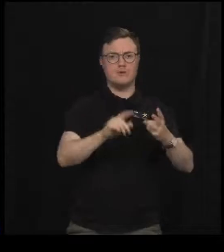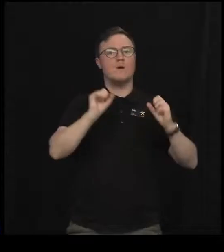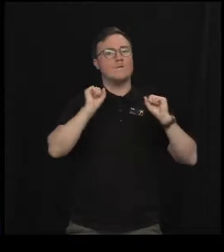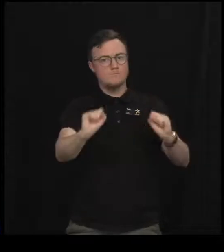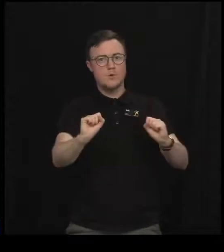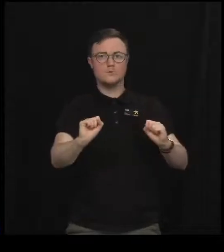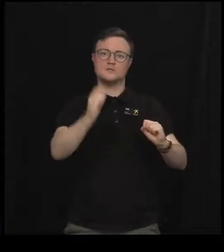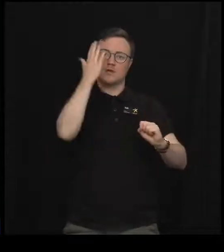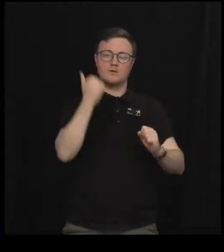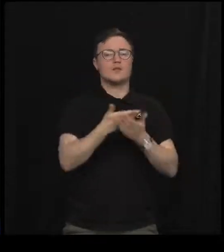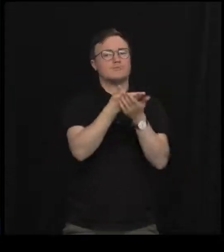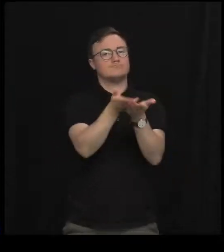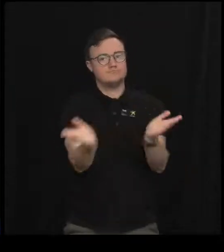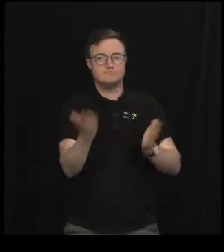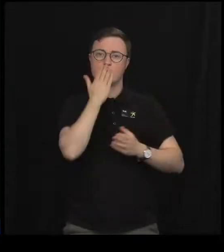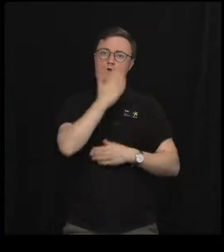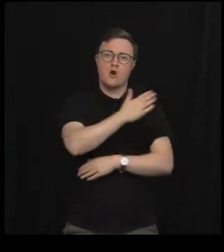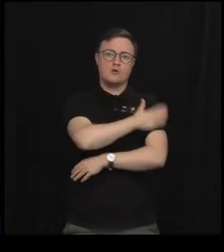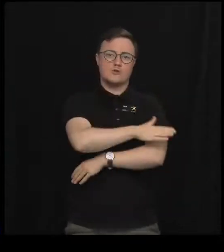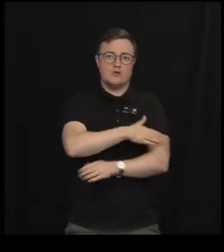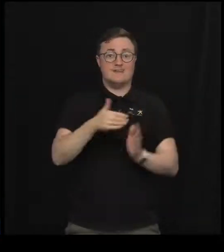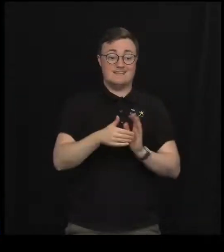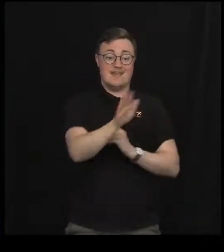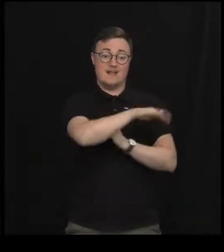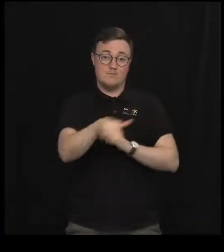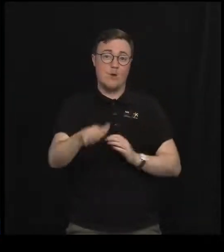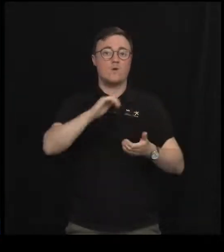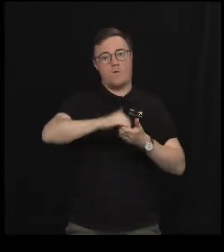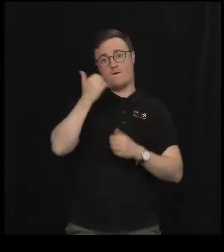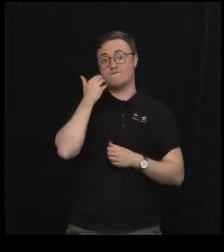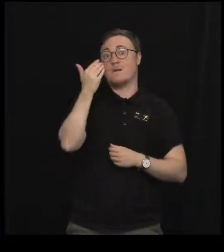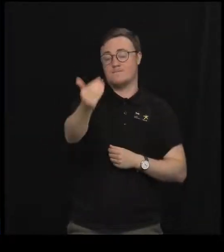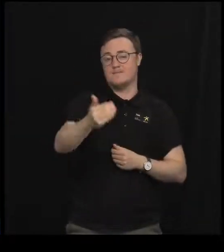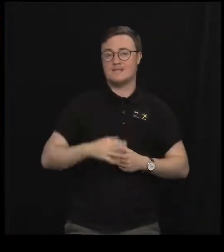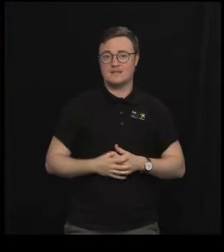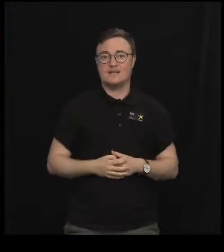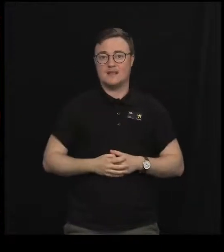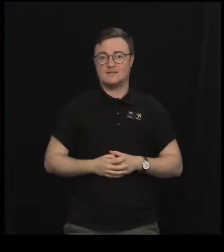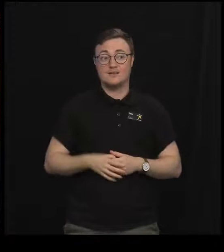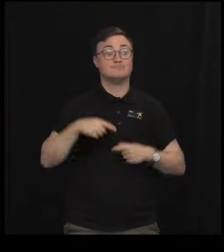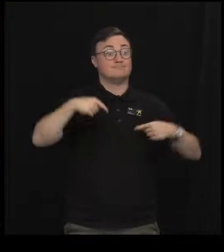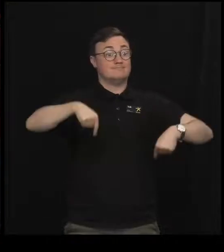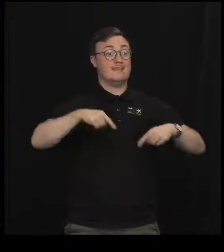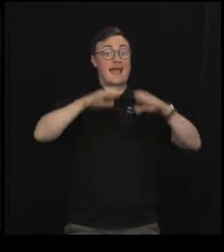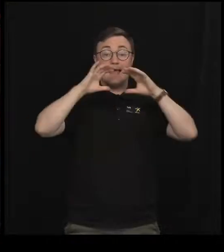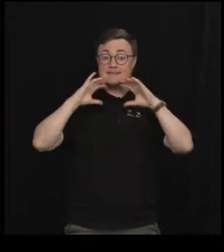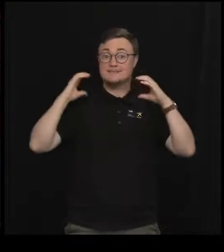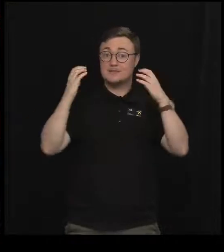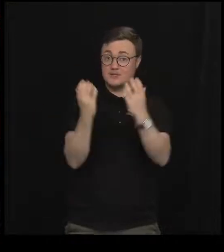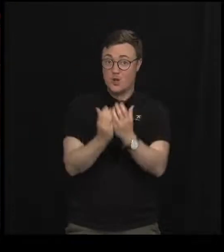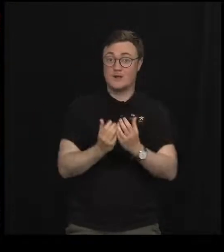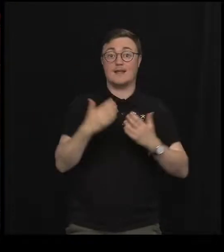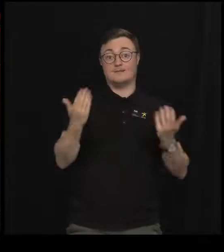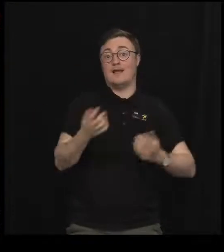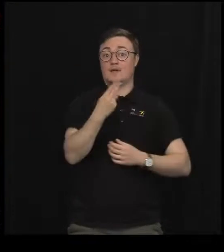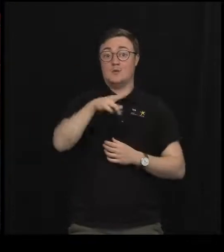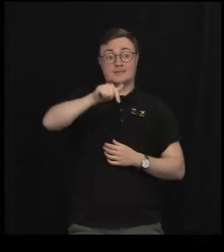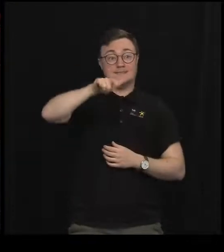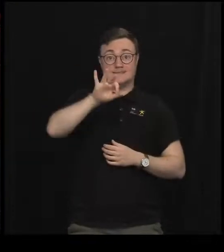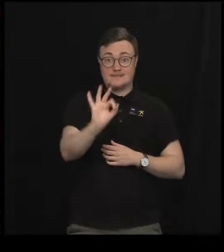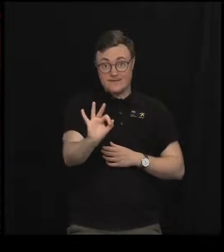for children into the future and to realize their rights. This has been a seminar organized by